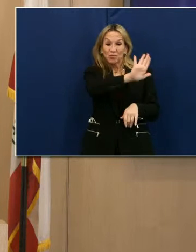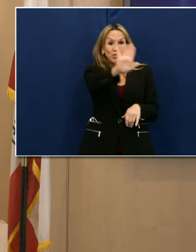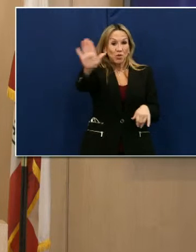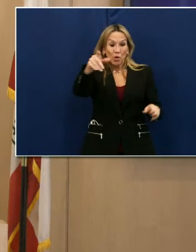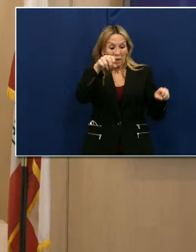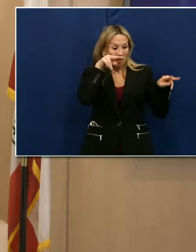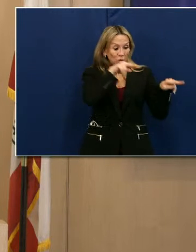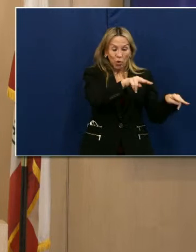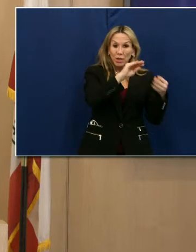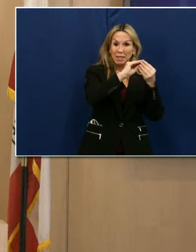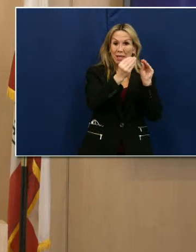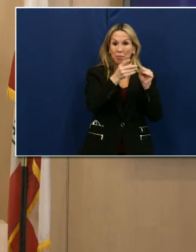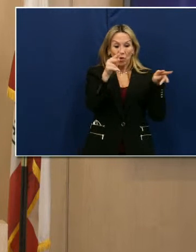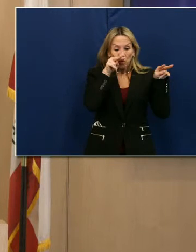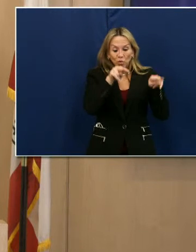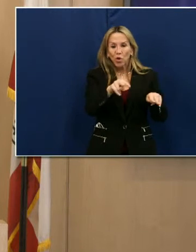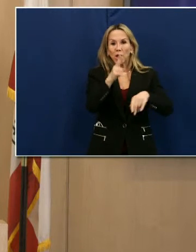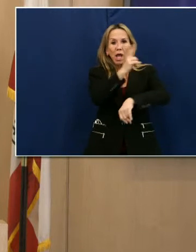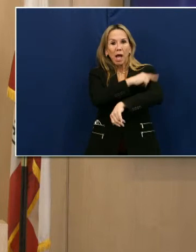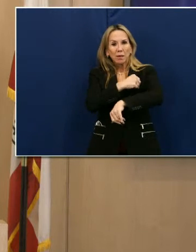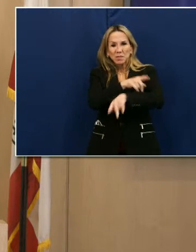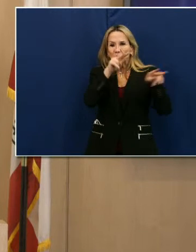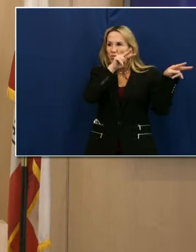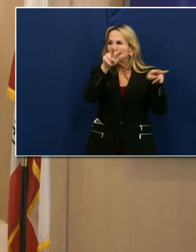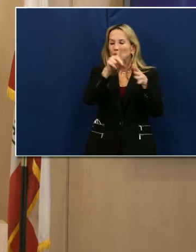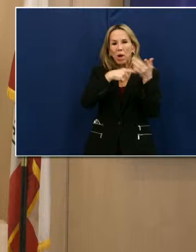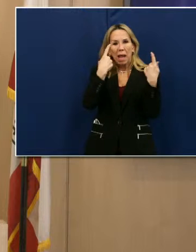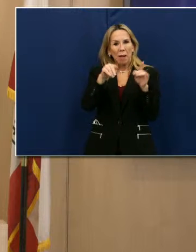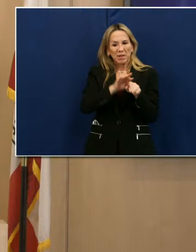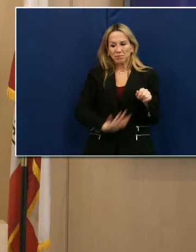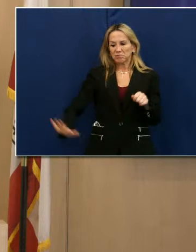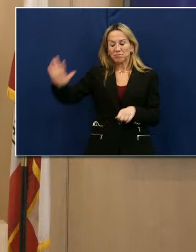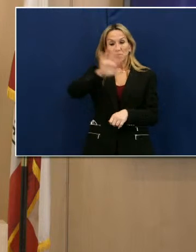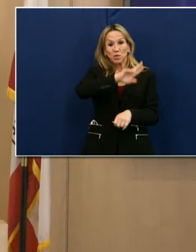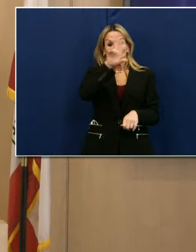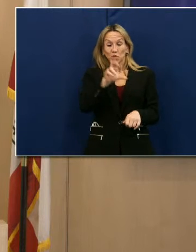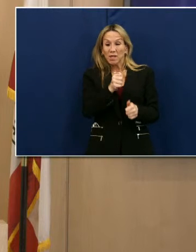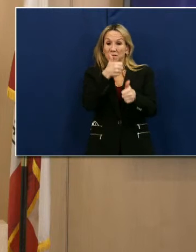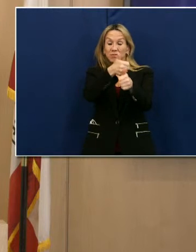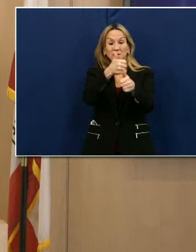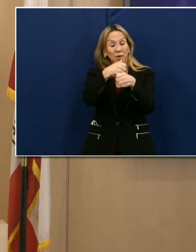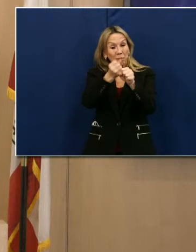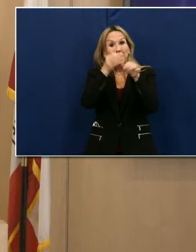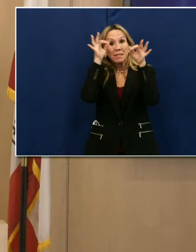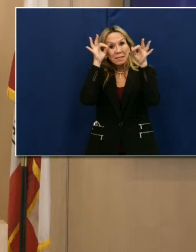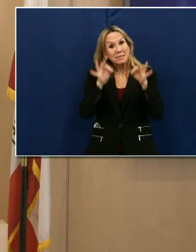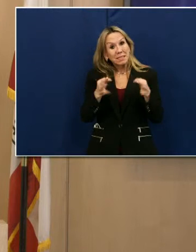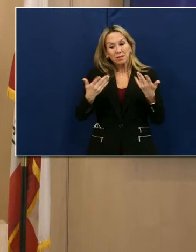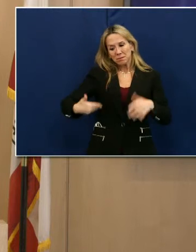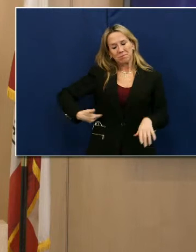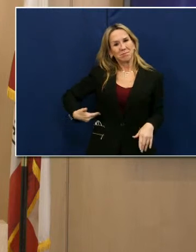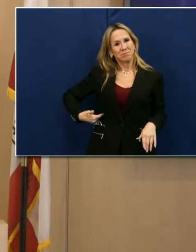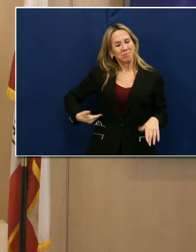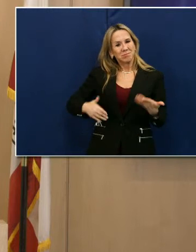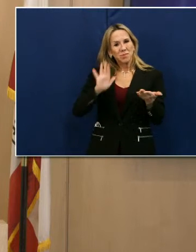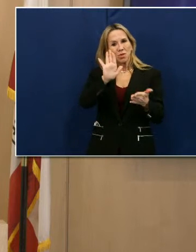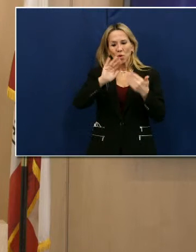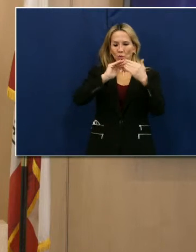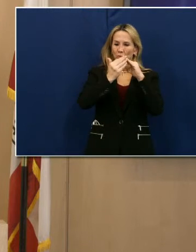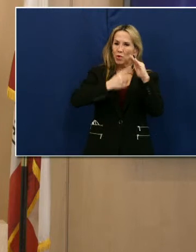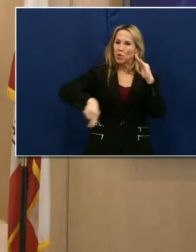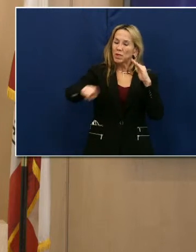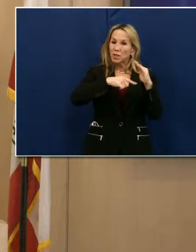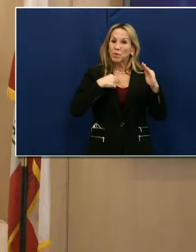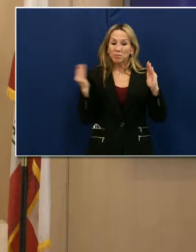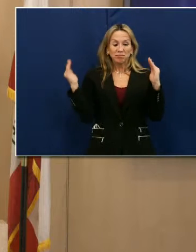in the hospitals, look at what's happening around the country, and make a decision that out of a sense of community, we are going to